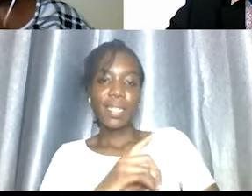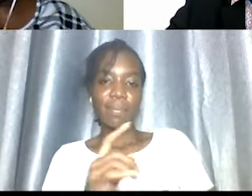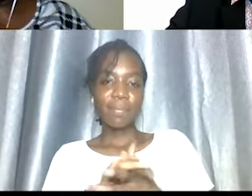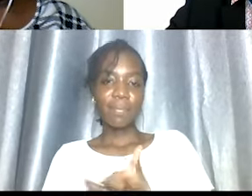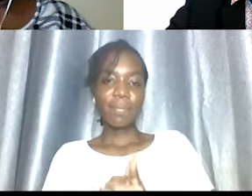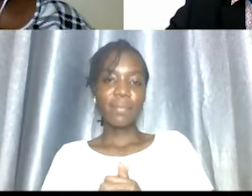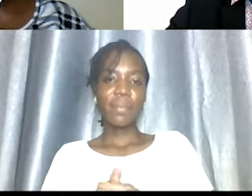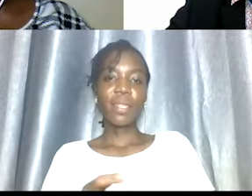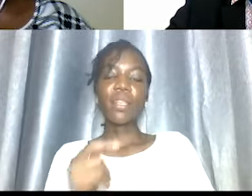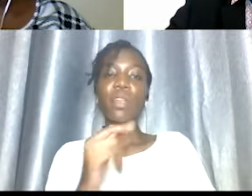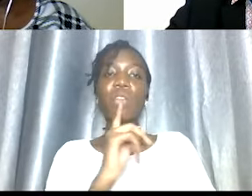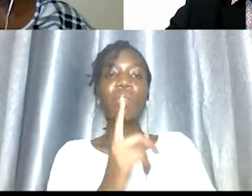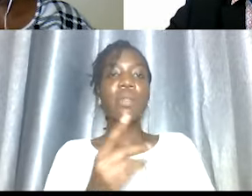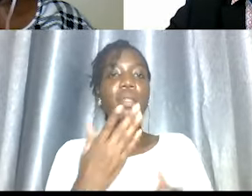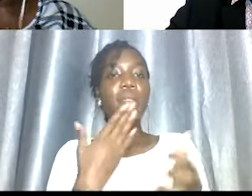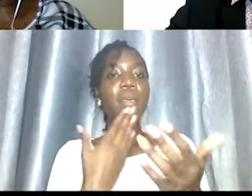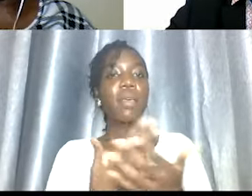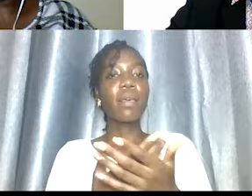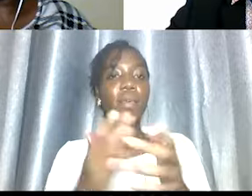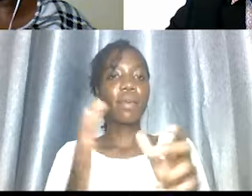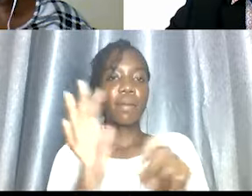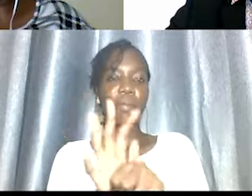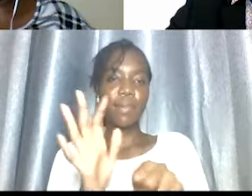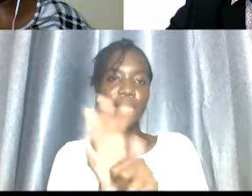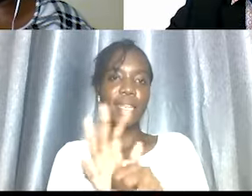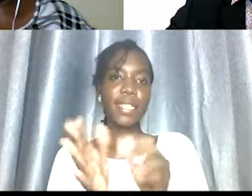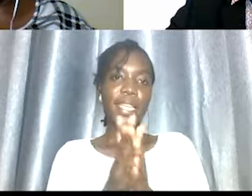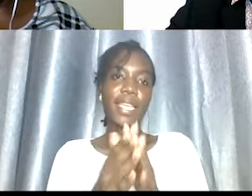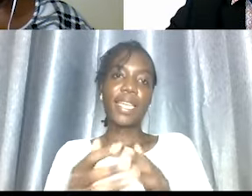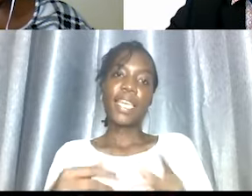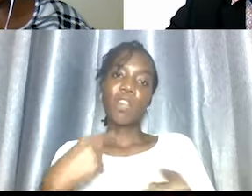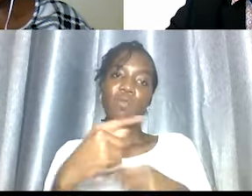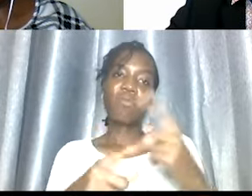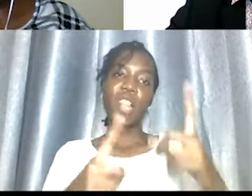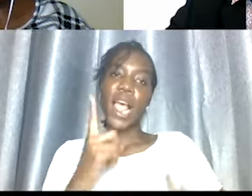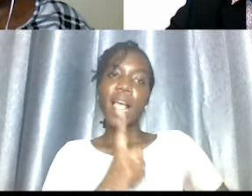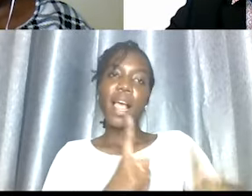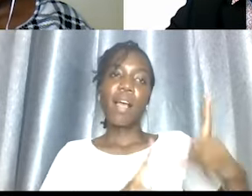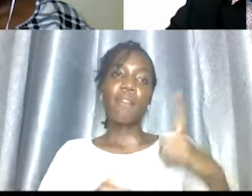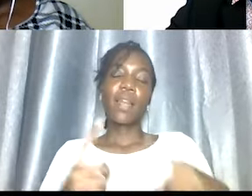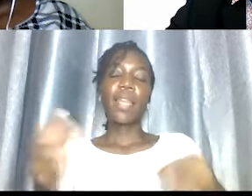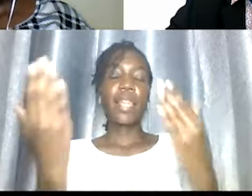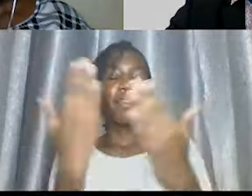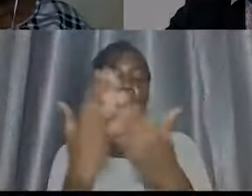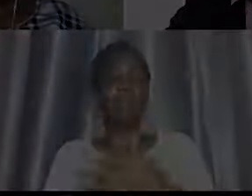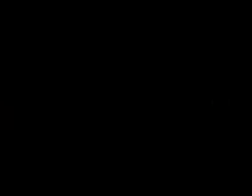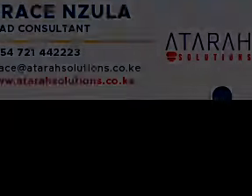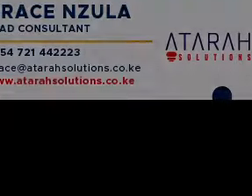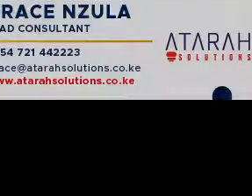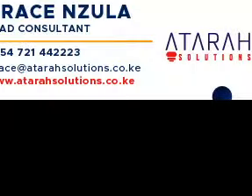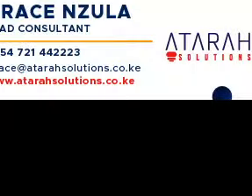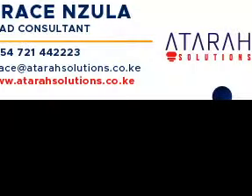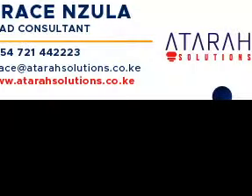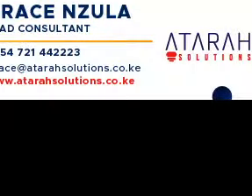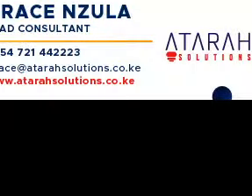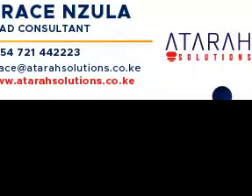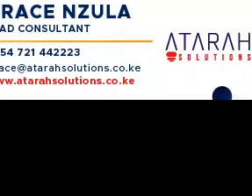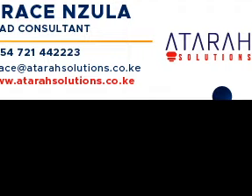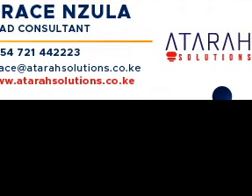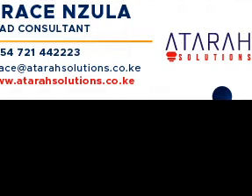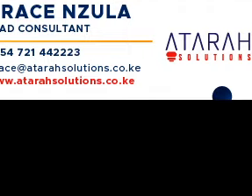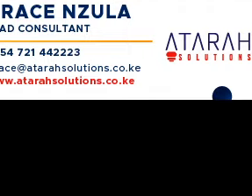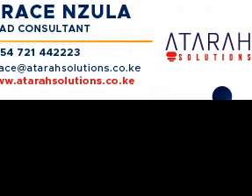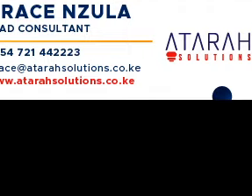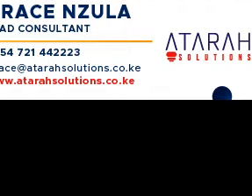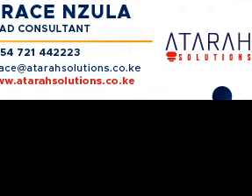so much, Derek, and everyone who joined us, and have yourselves a lovely, lovely evening. Good evening, everyone.